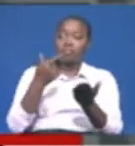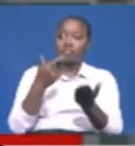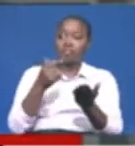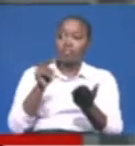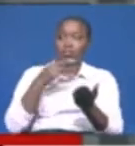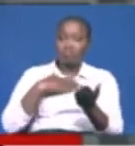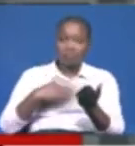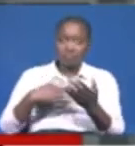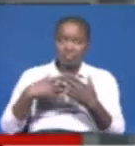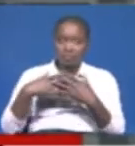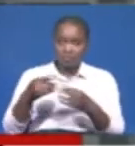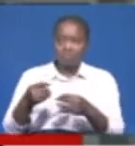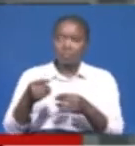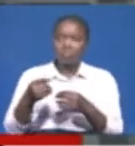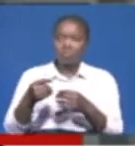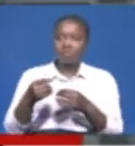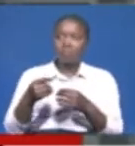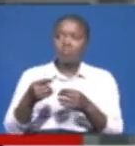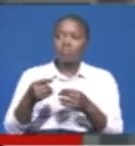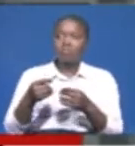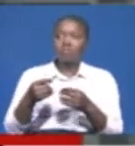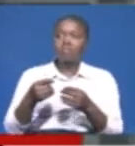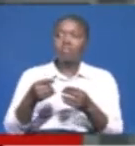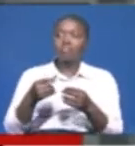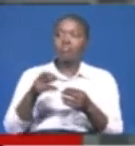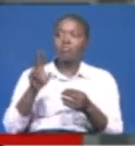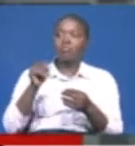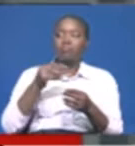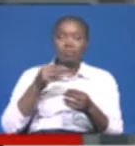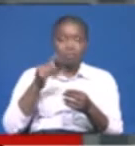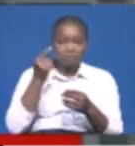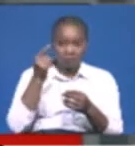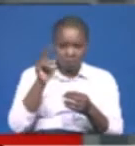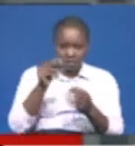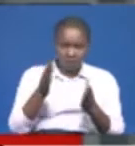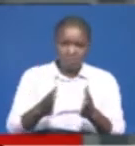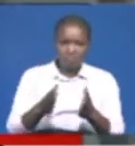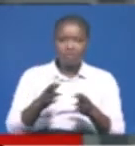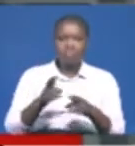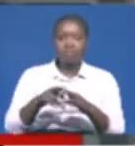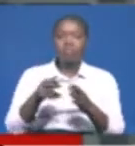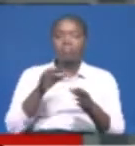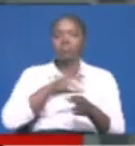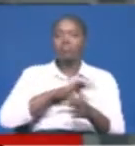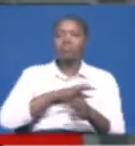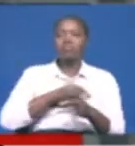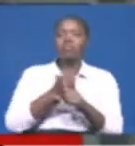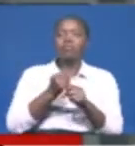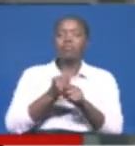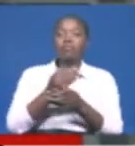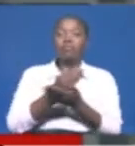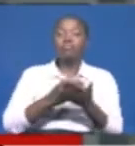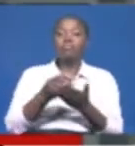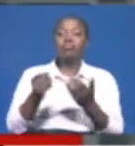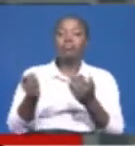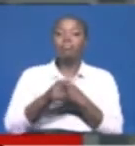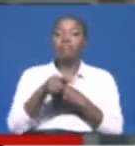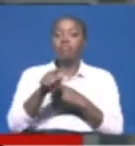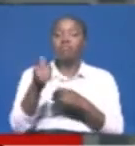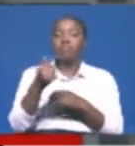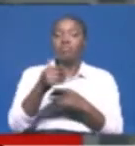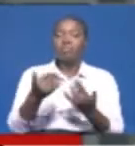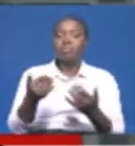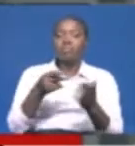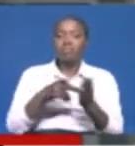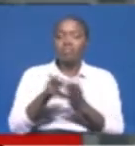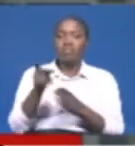goes... Nobody's paid sitting allowance for going to work, because then that's part of your salary. So anything you are paid when